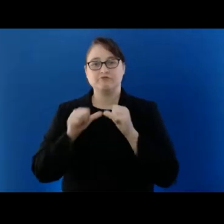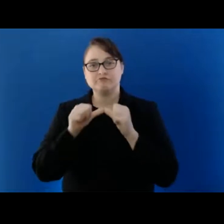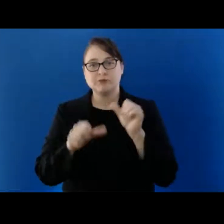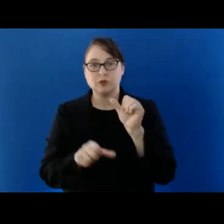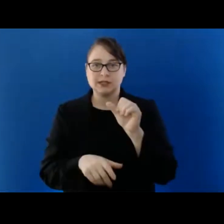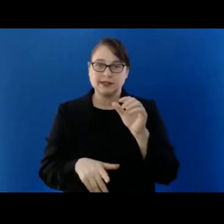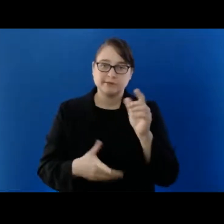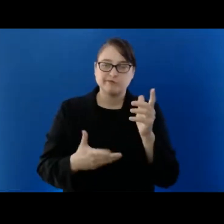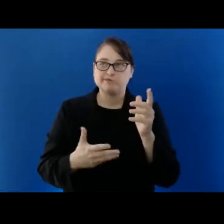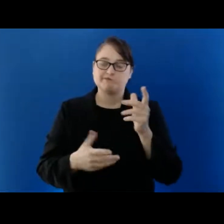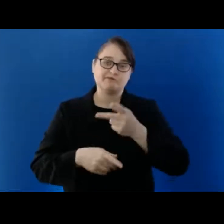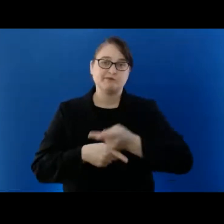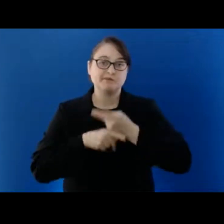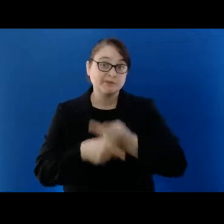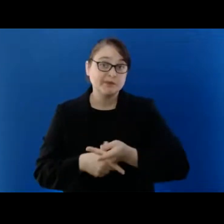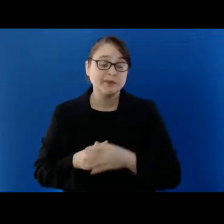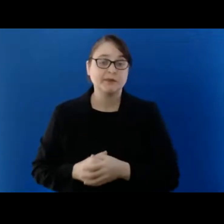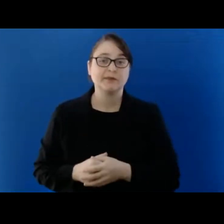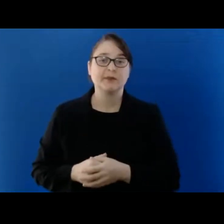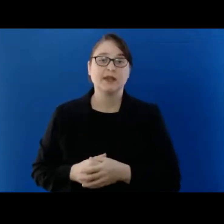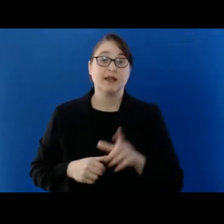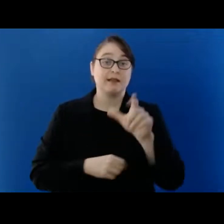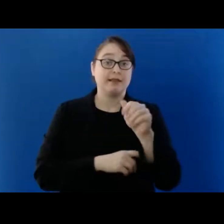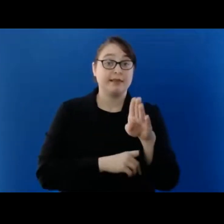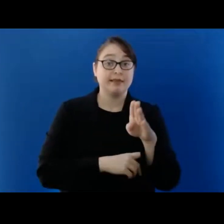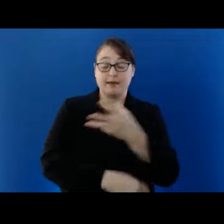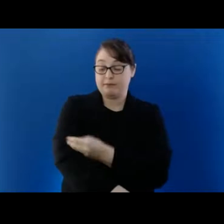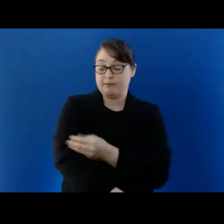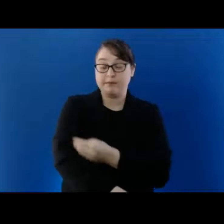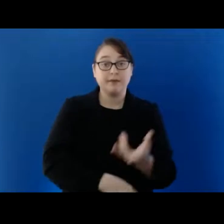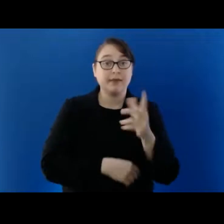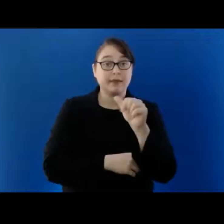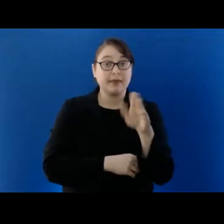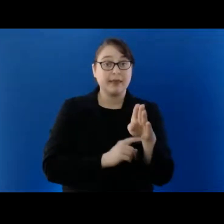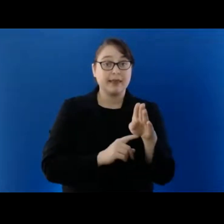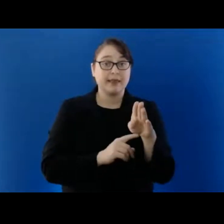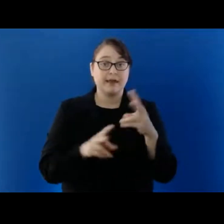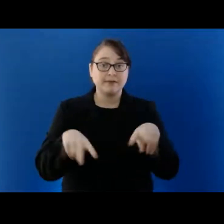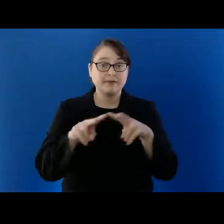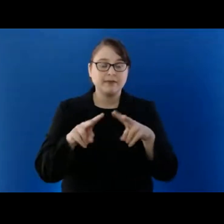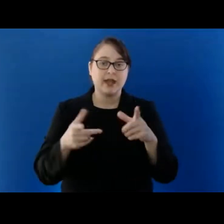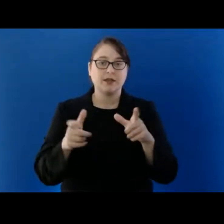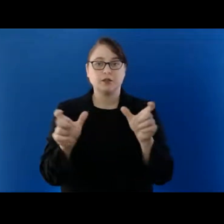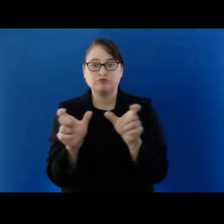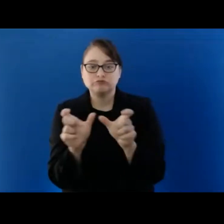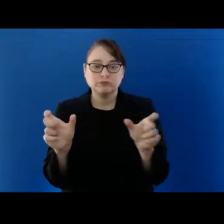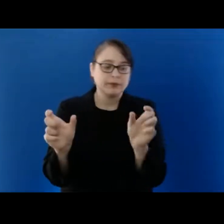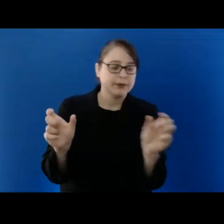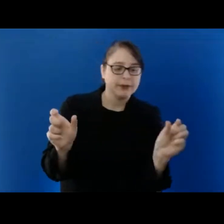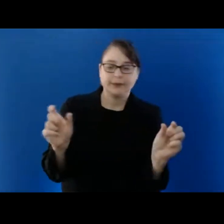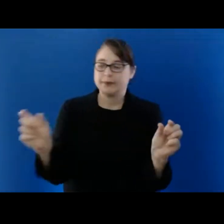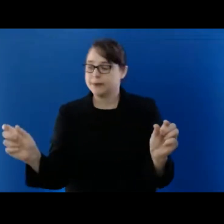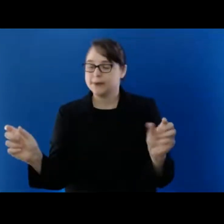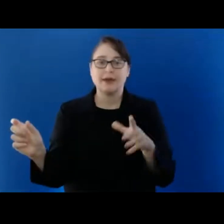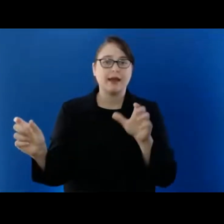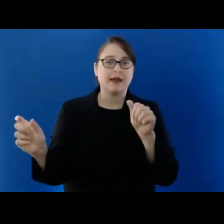out, to locate someone who has an abnormal lab value. But in any of the efforts that they're doing as outreach workers, always the messaging is looking at